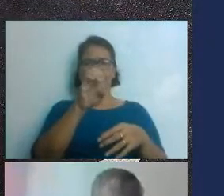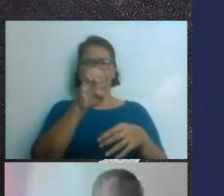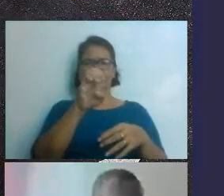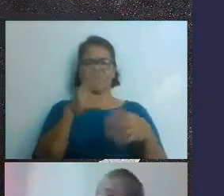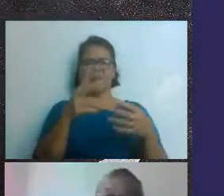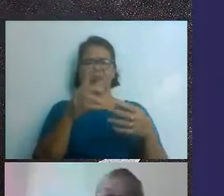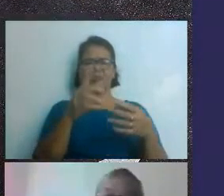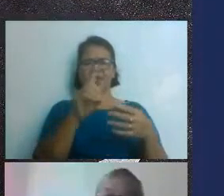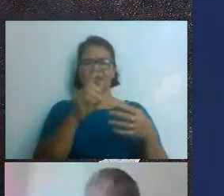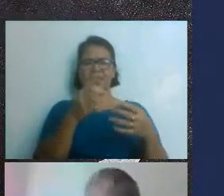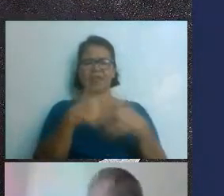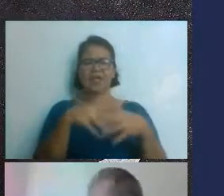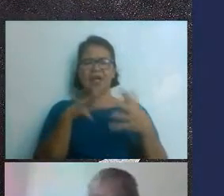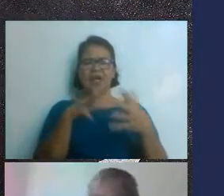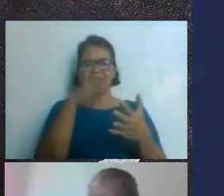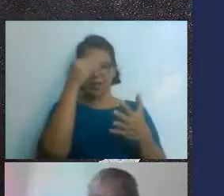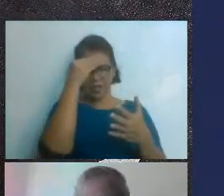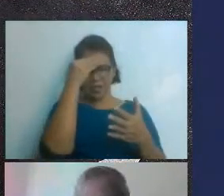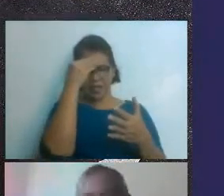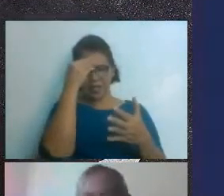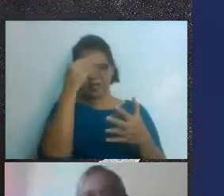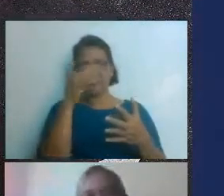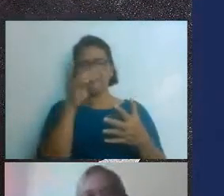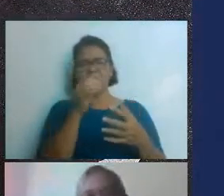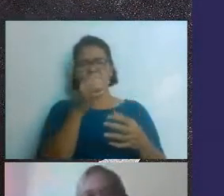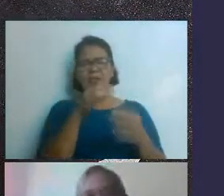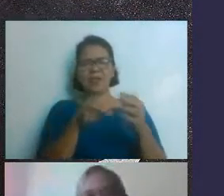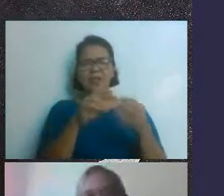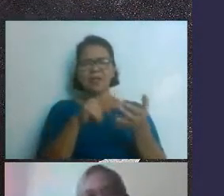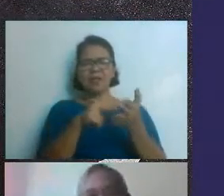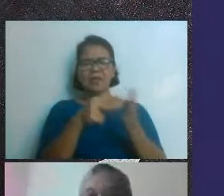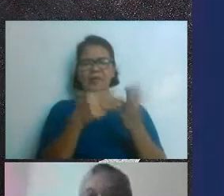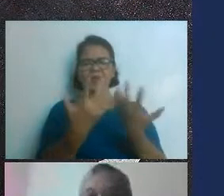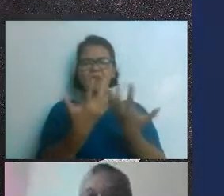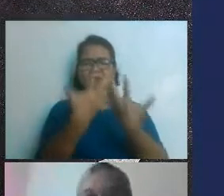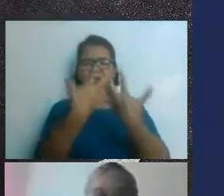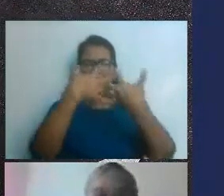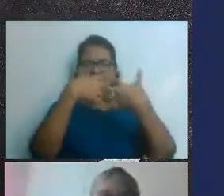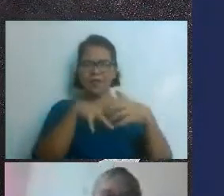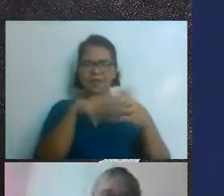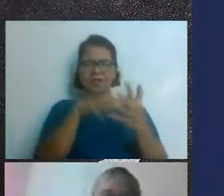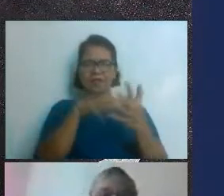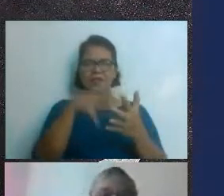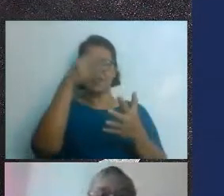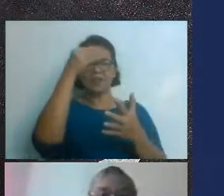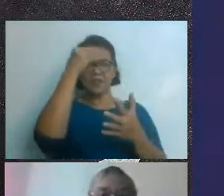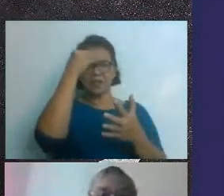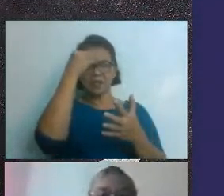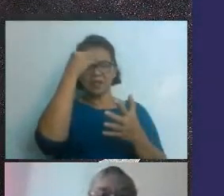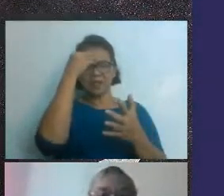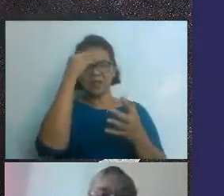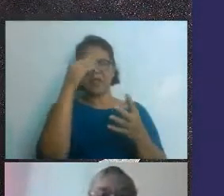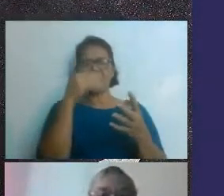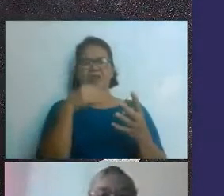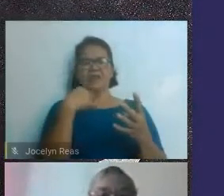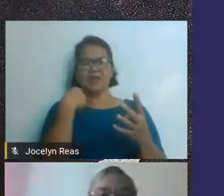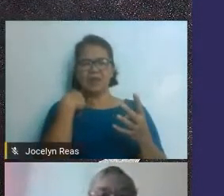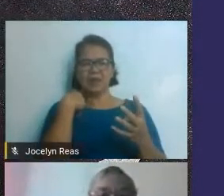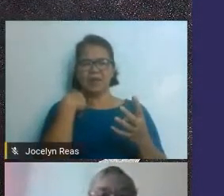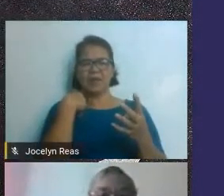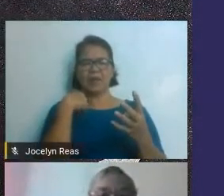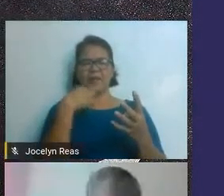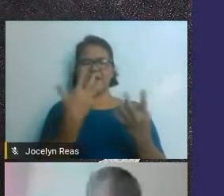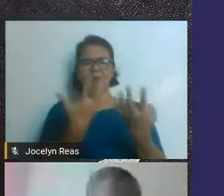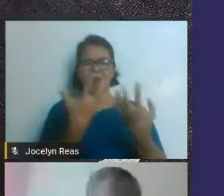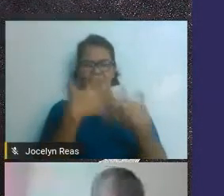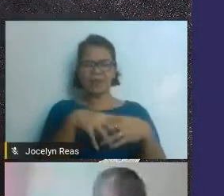yan? When we say blended, as far as the Department of Education is concerned, our country is concerned, when we say blended, it's a